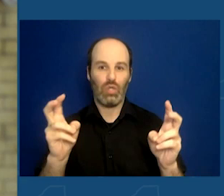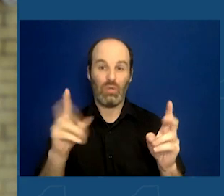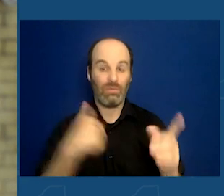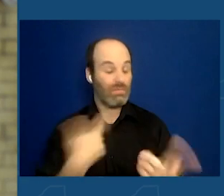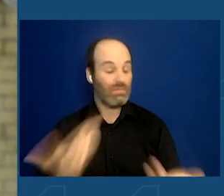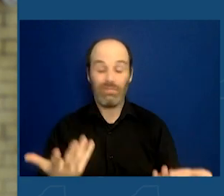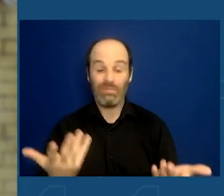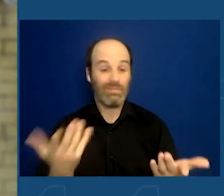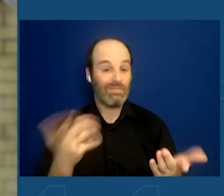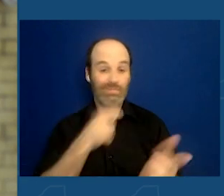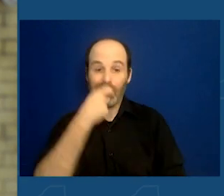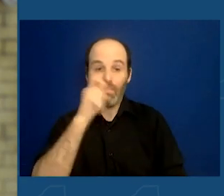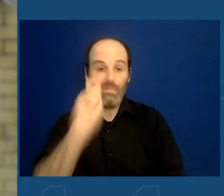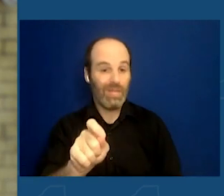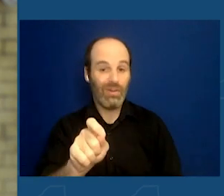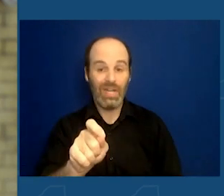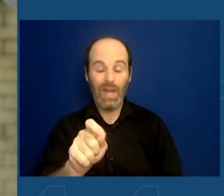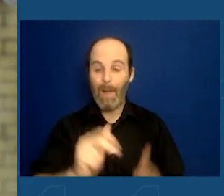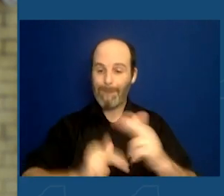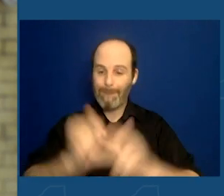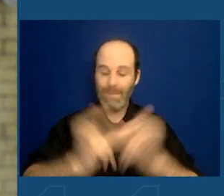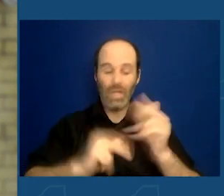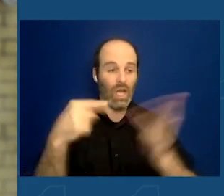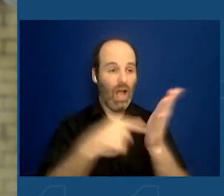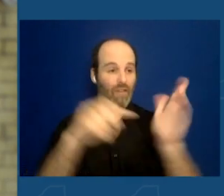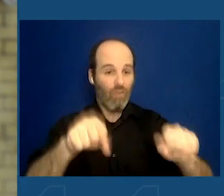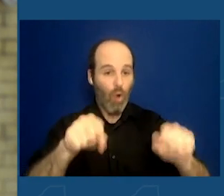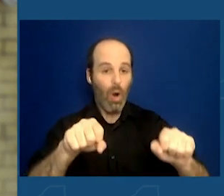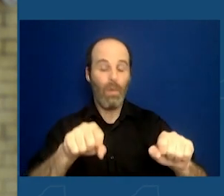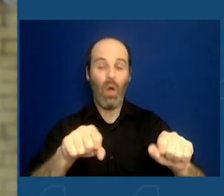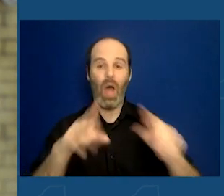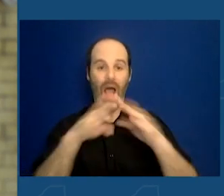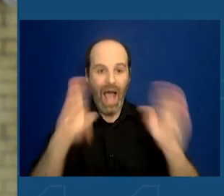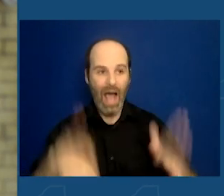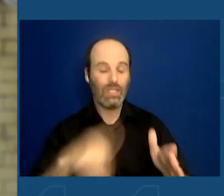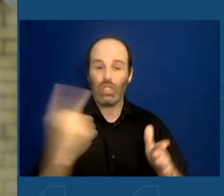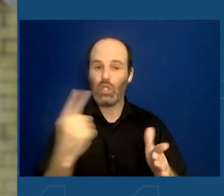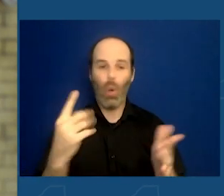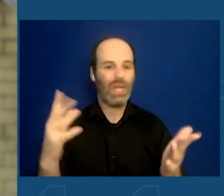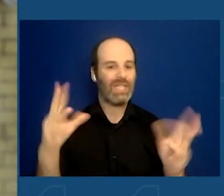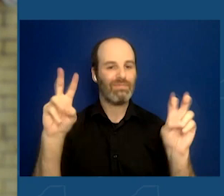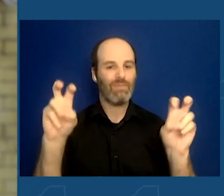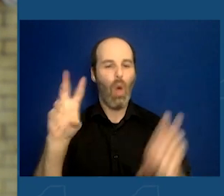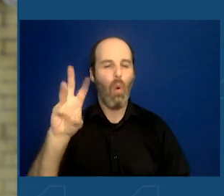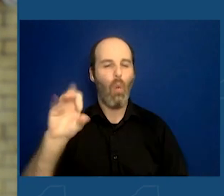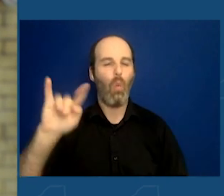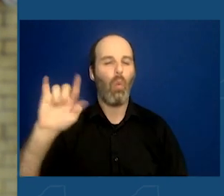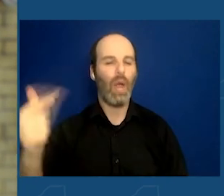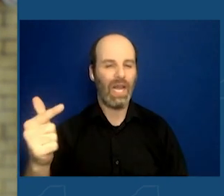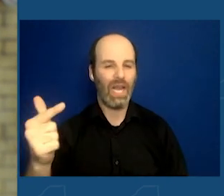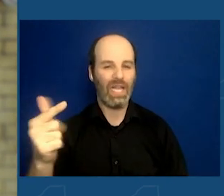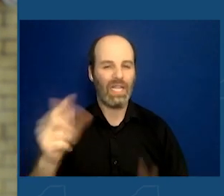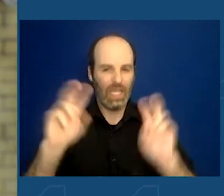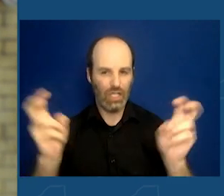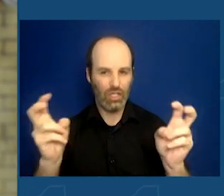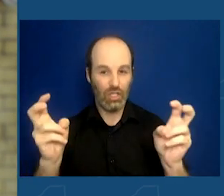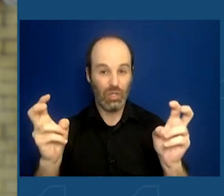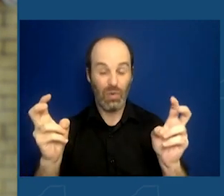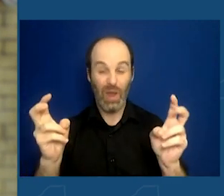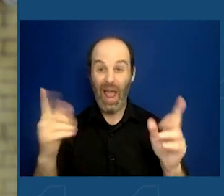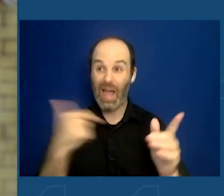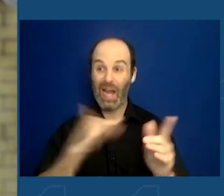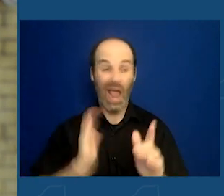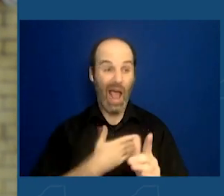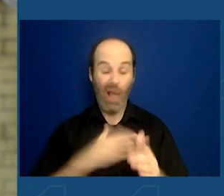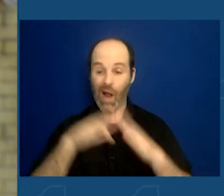affordable housing for everyone is always a winning issue. There's no questions about it. And the depth of our housing crisis is so deep and so